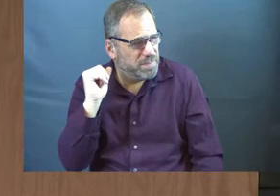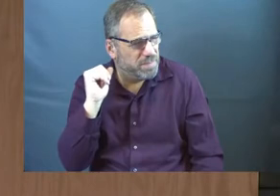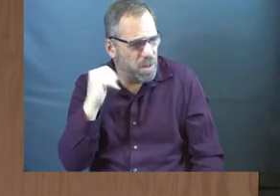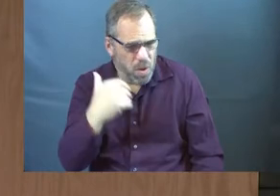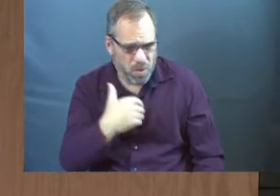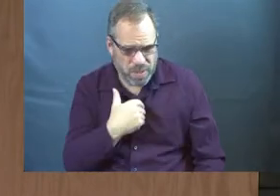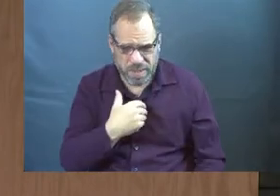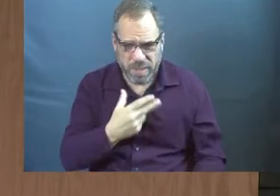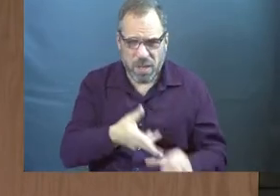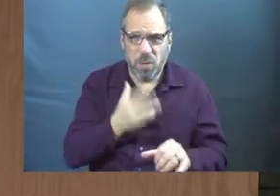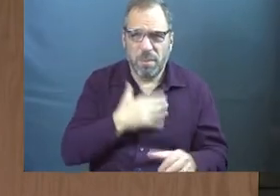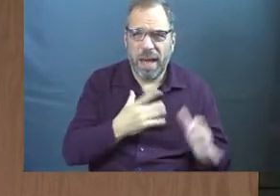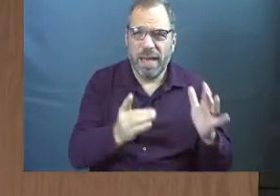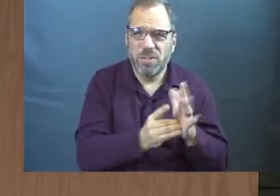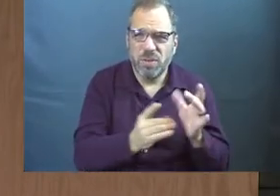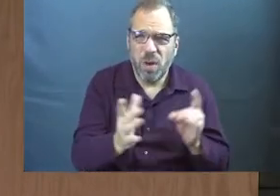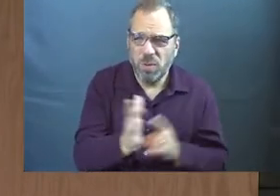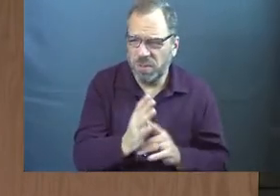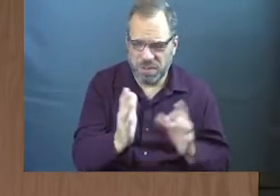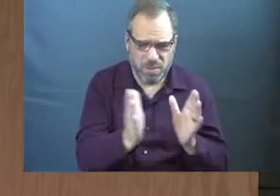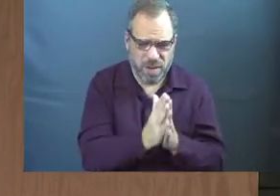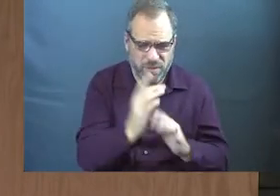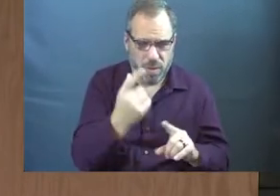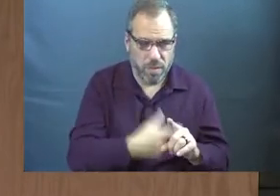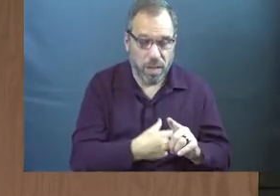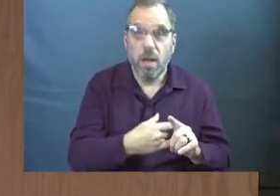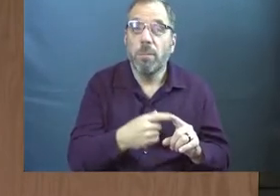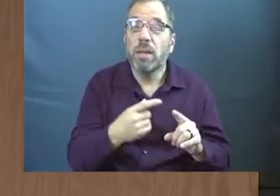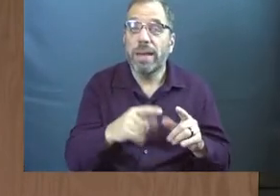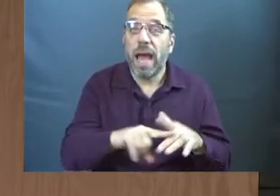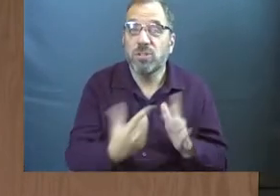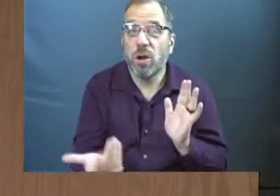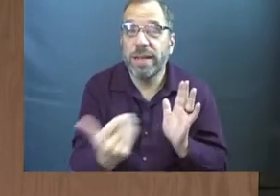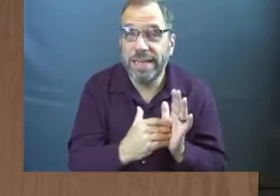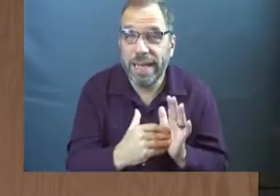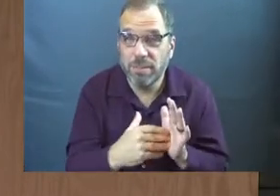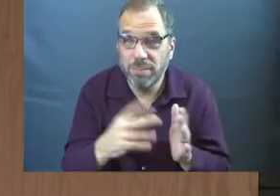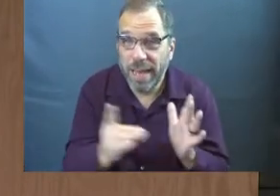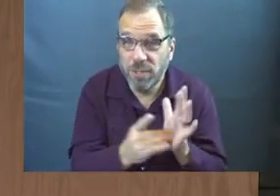when he had me quit my devotions and all that kind of stuff, which I started doing again, by the way.